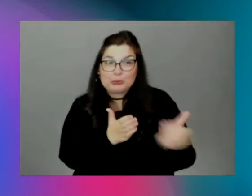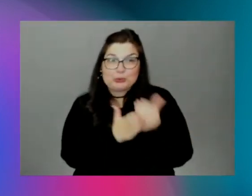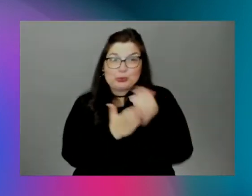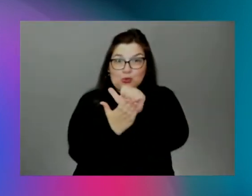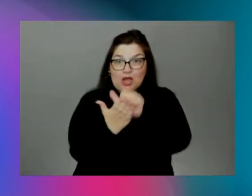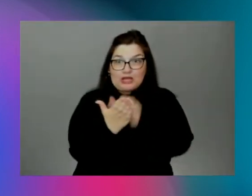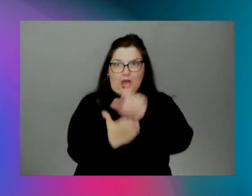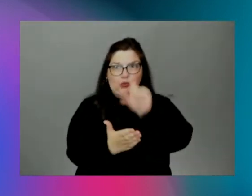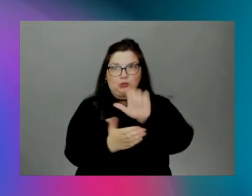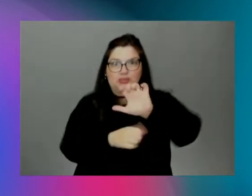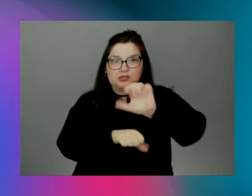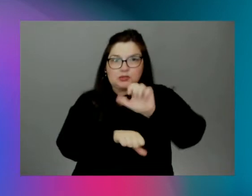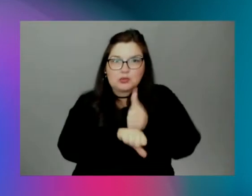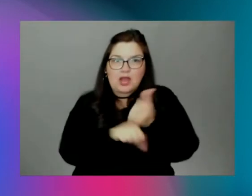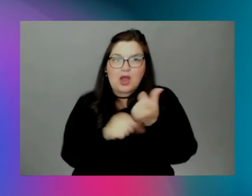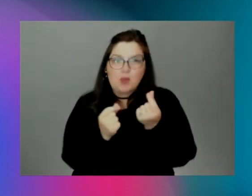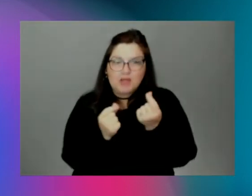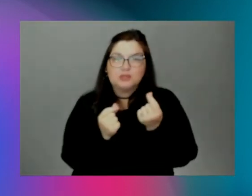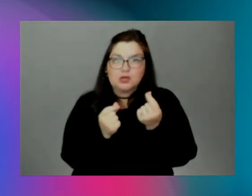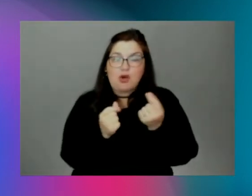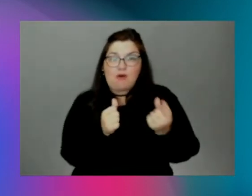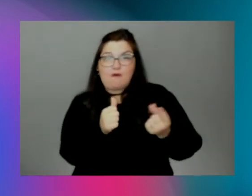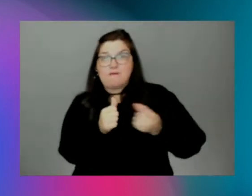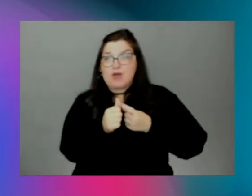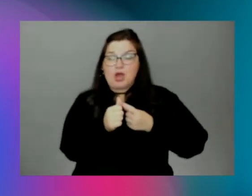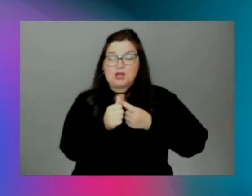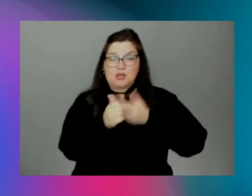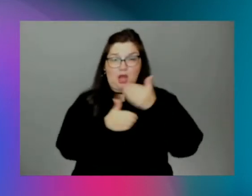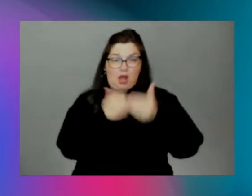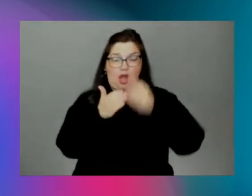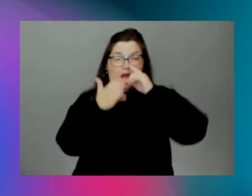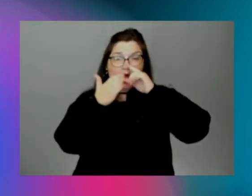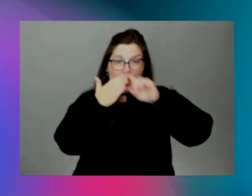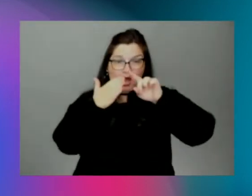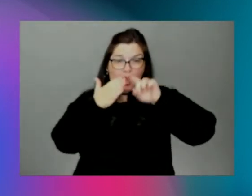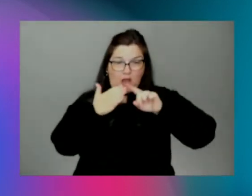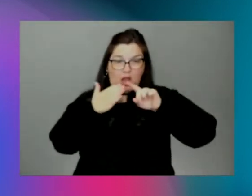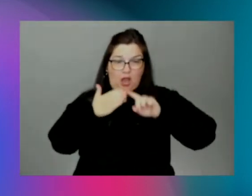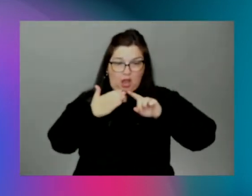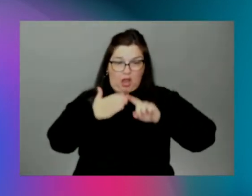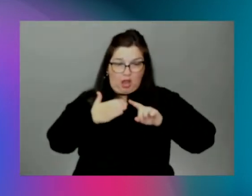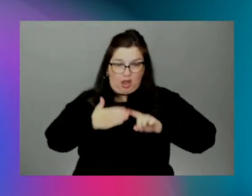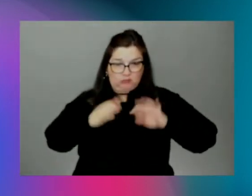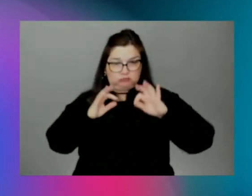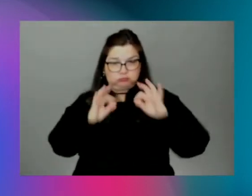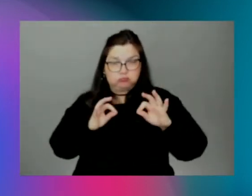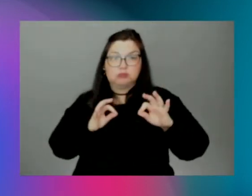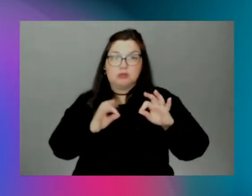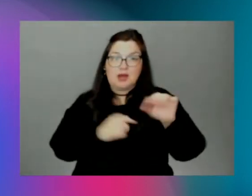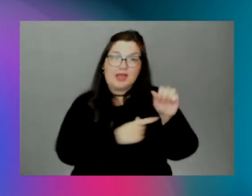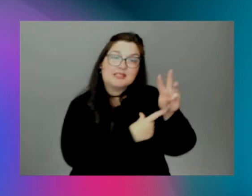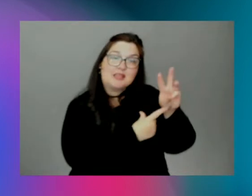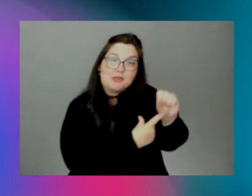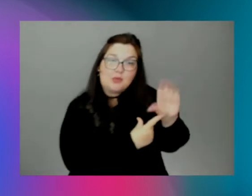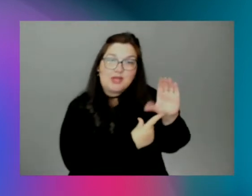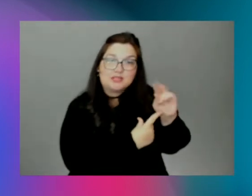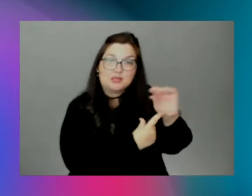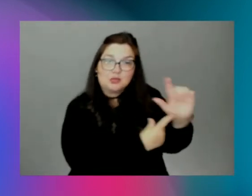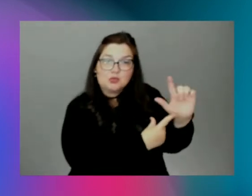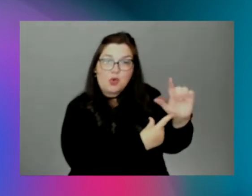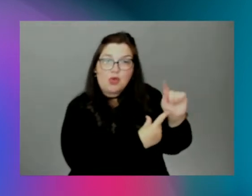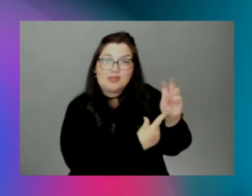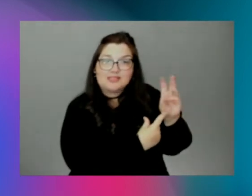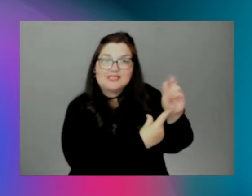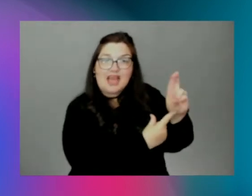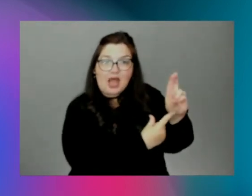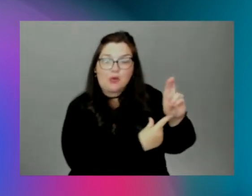go to all the checks and balances. And also with AWS Control Tower, you get AWS organization where you